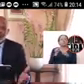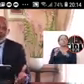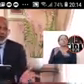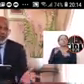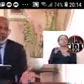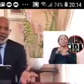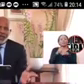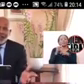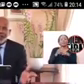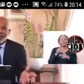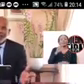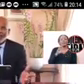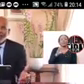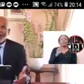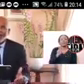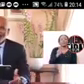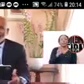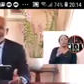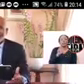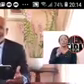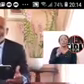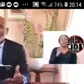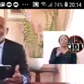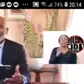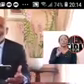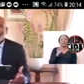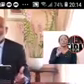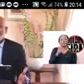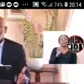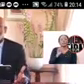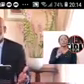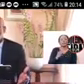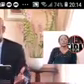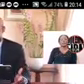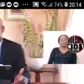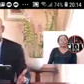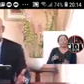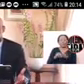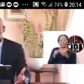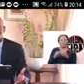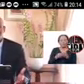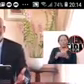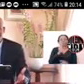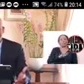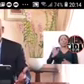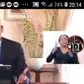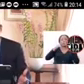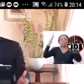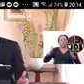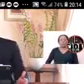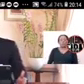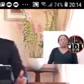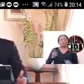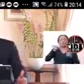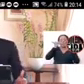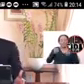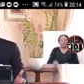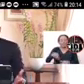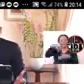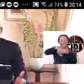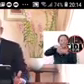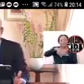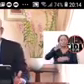are wondering, well, what do you mean by curtilage? Essentially, we simply mean the enclosure within which your house is contained, the